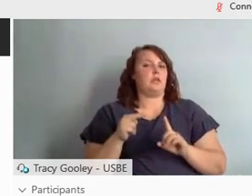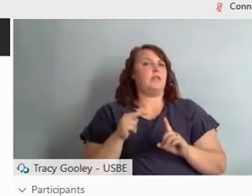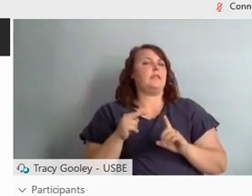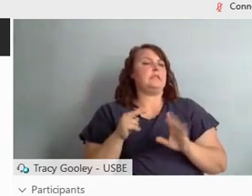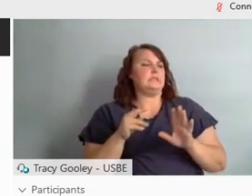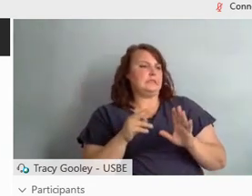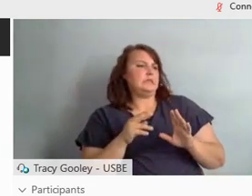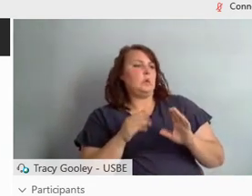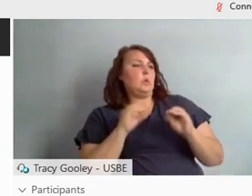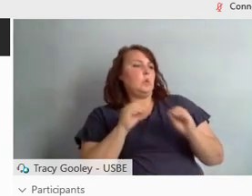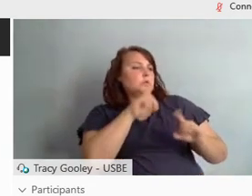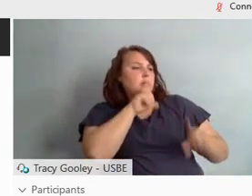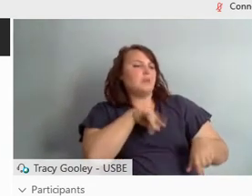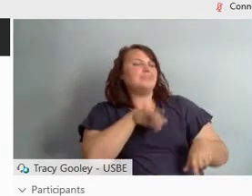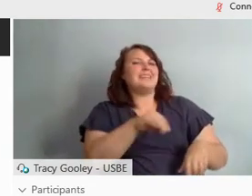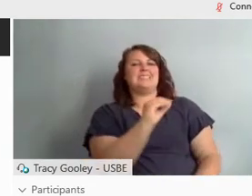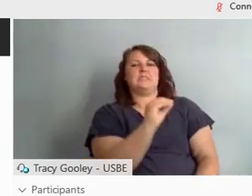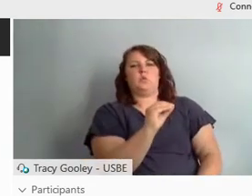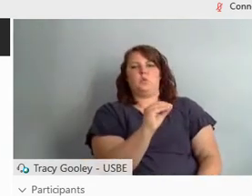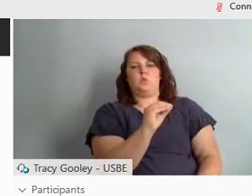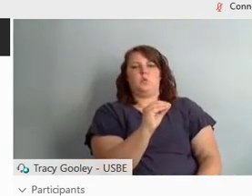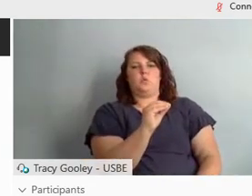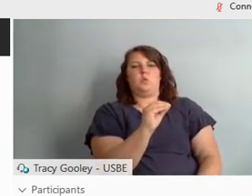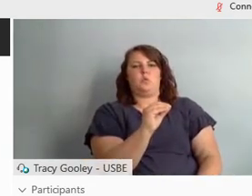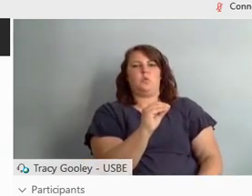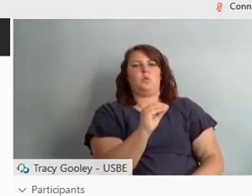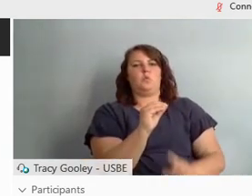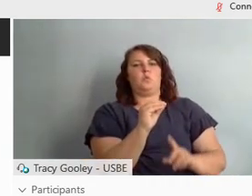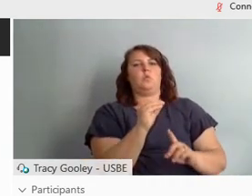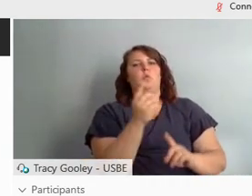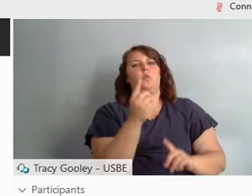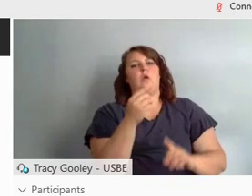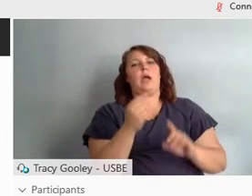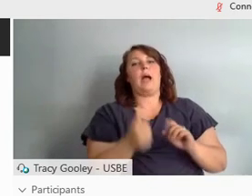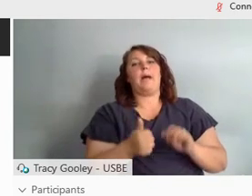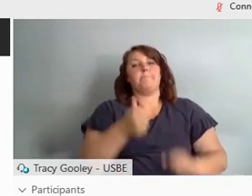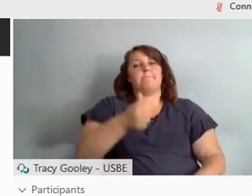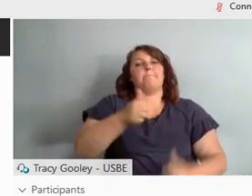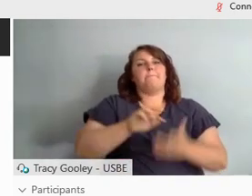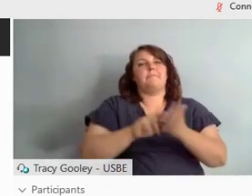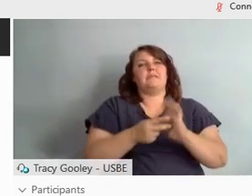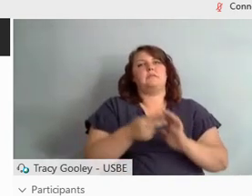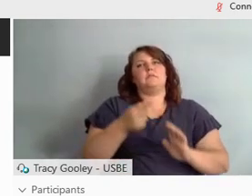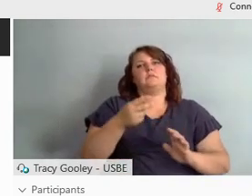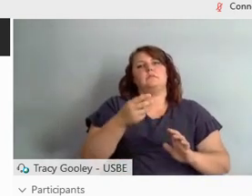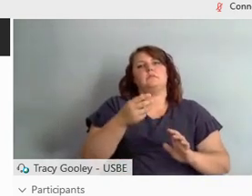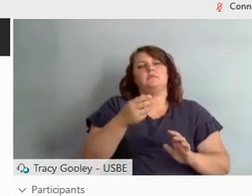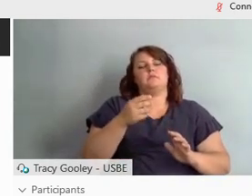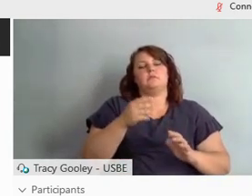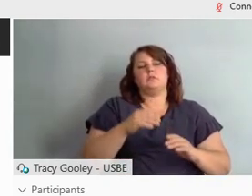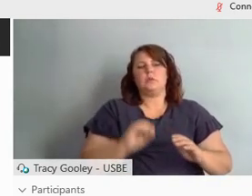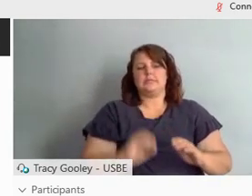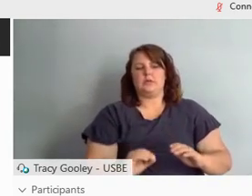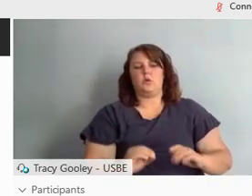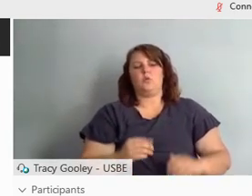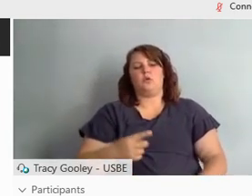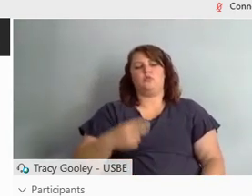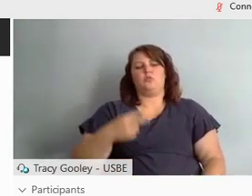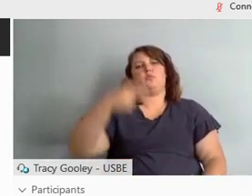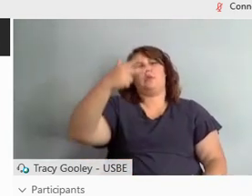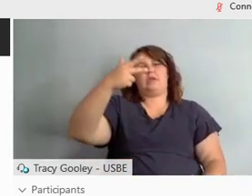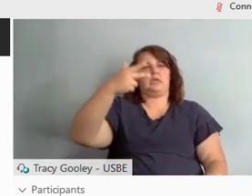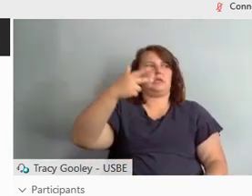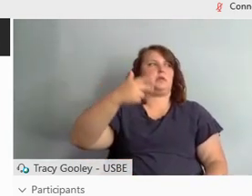your 0, and as you move up, goes into your 3 points. So your points go from 0 at the bottom up to the